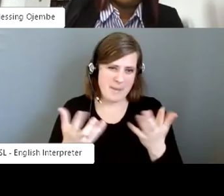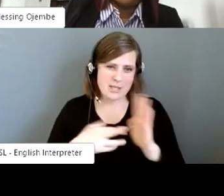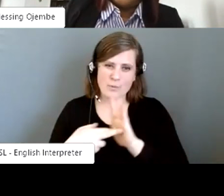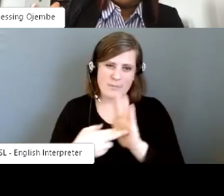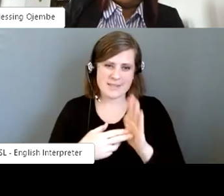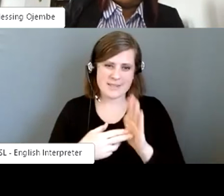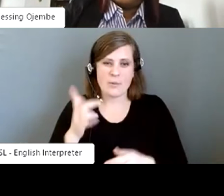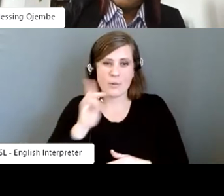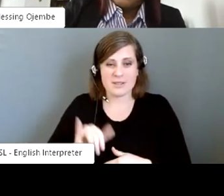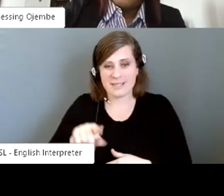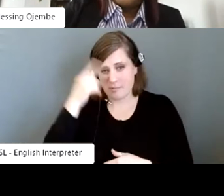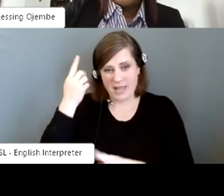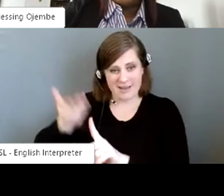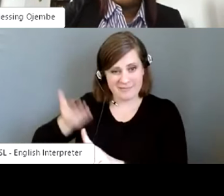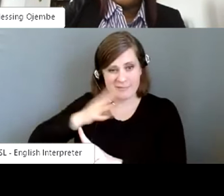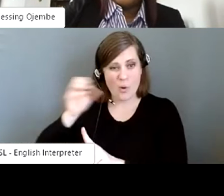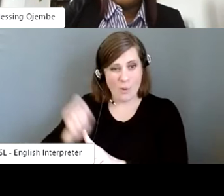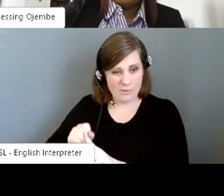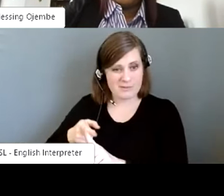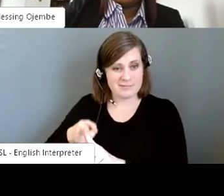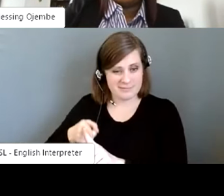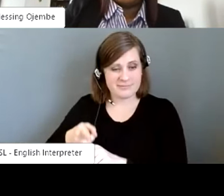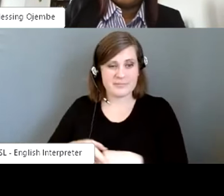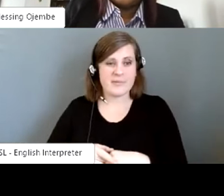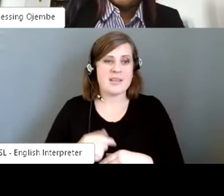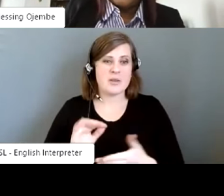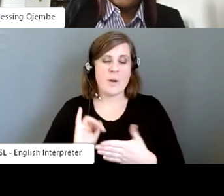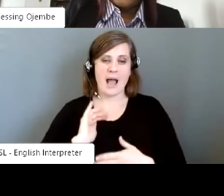talking about in our research try to fill.